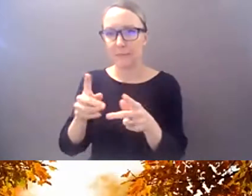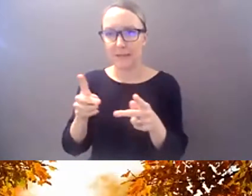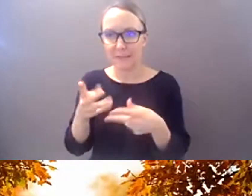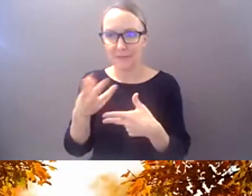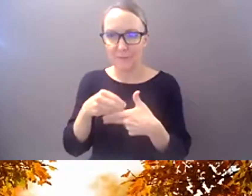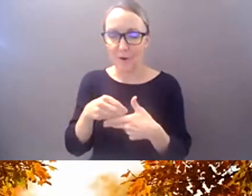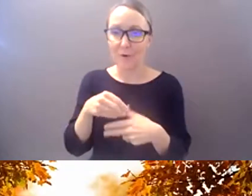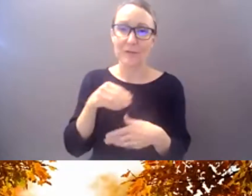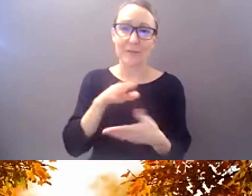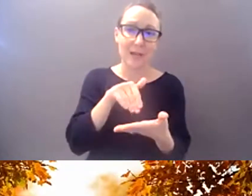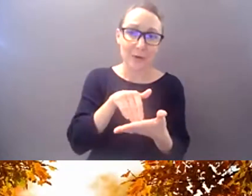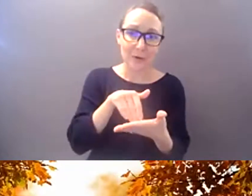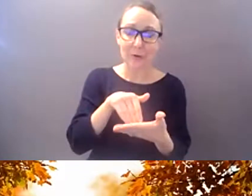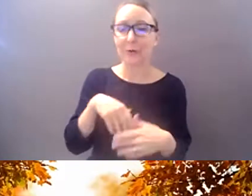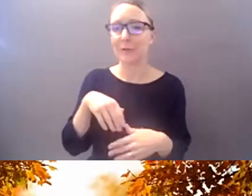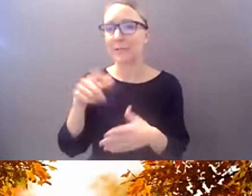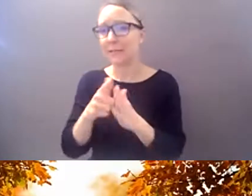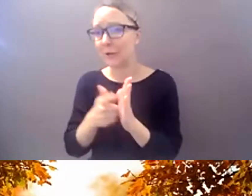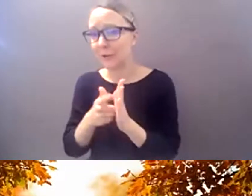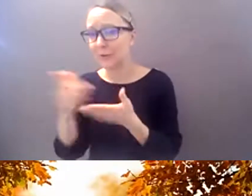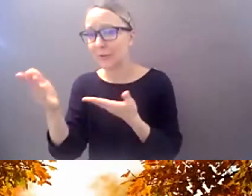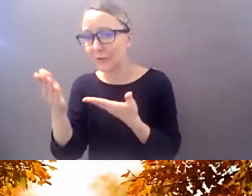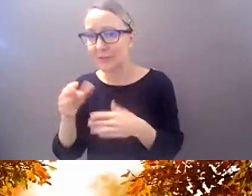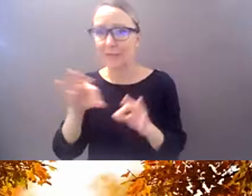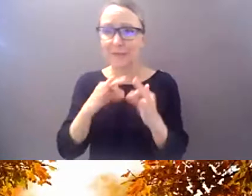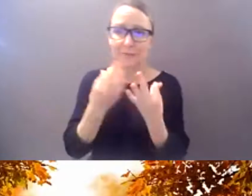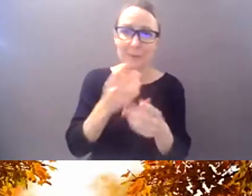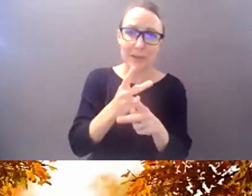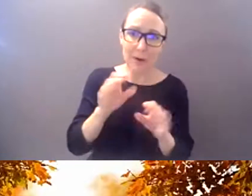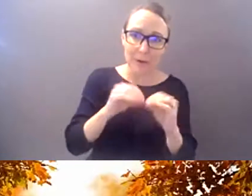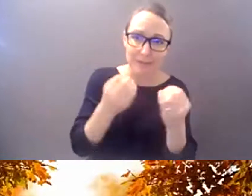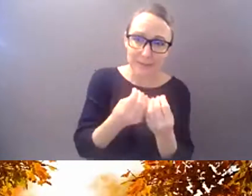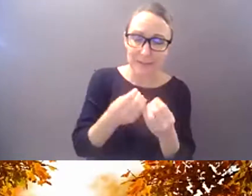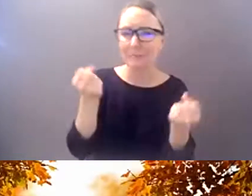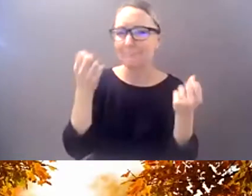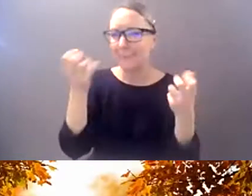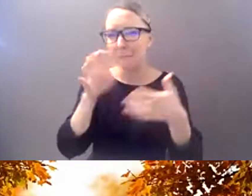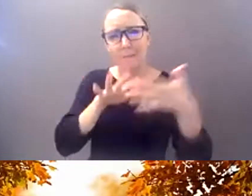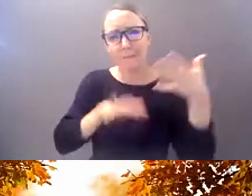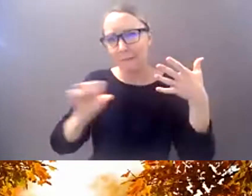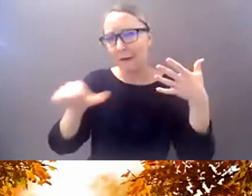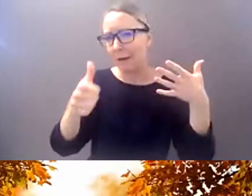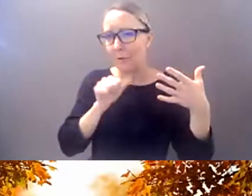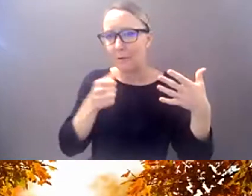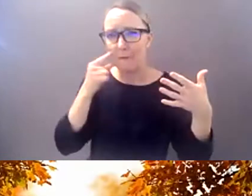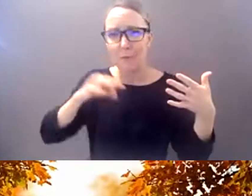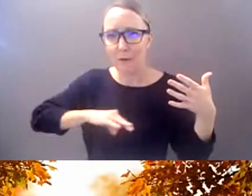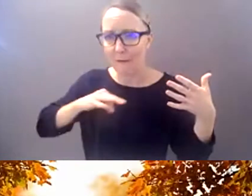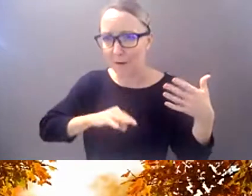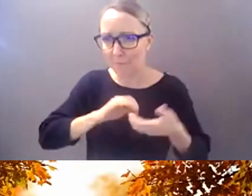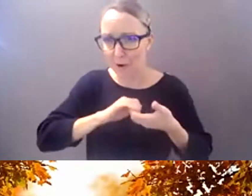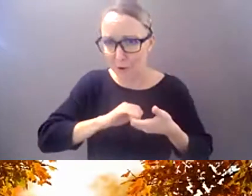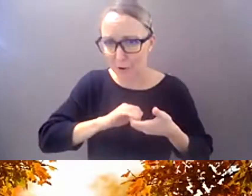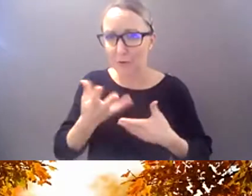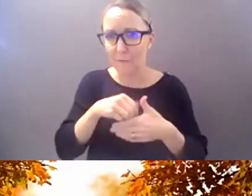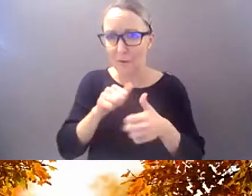on Wheels providers, legal services, family care organizations, and many, many other nonprofit partners that are essential